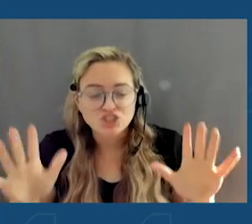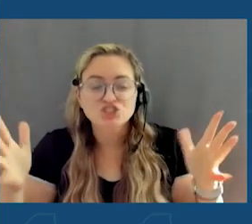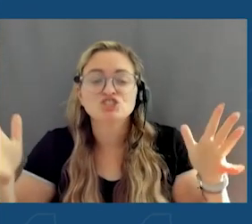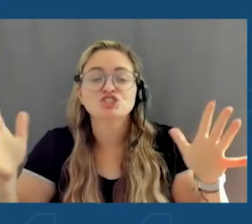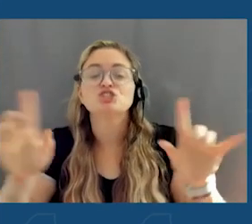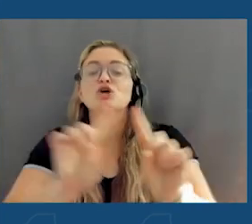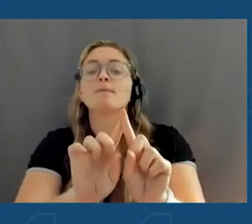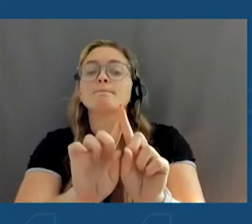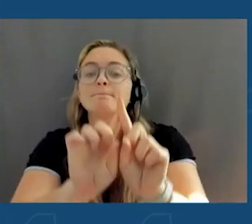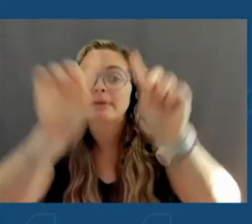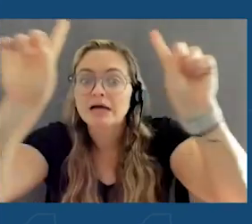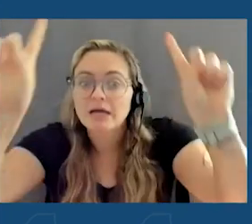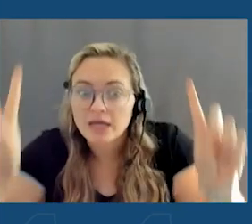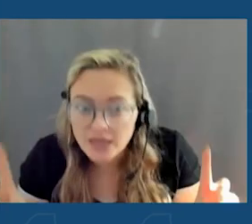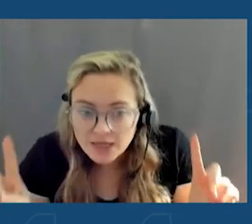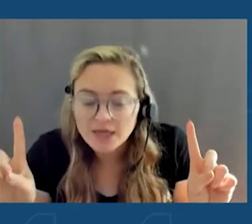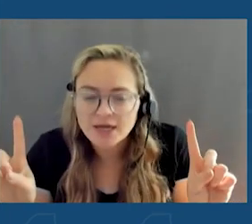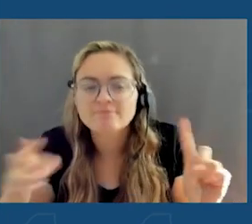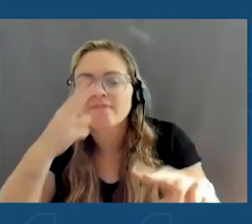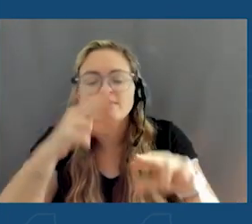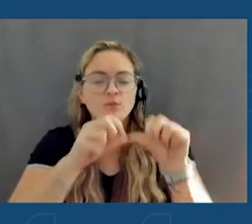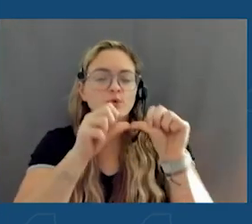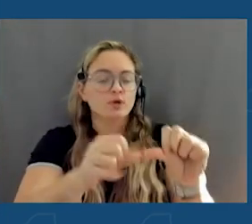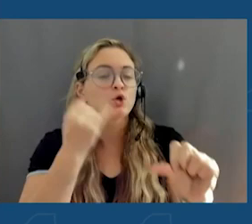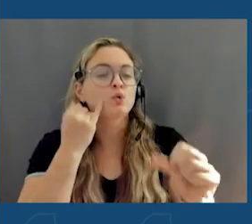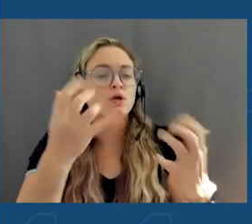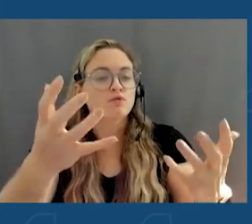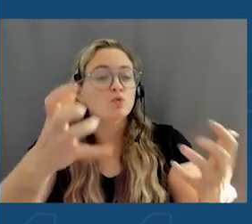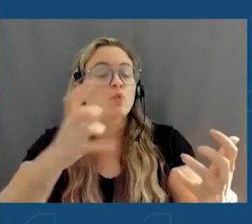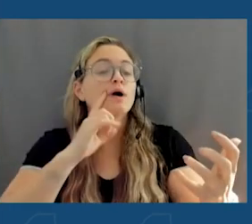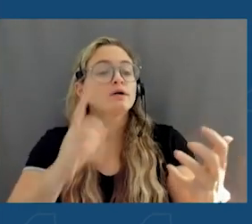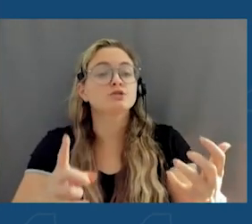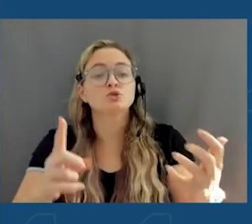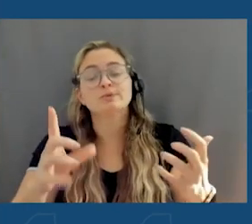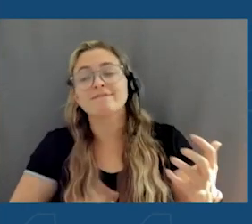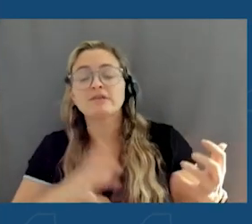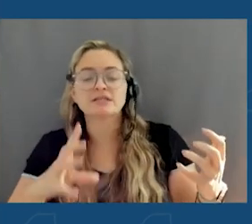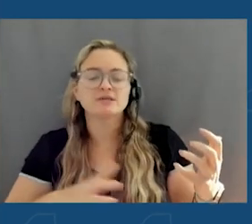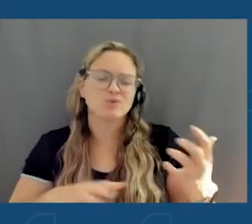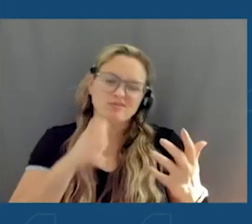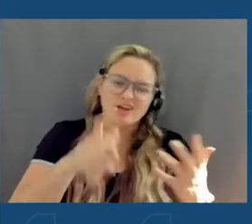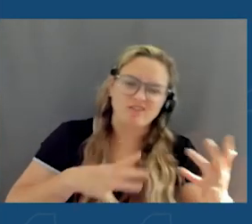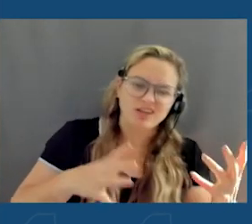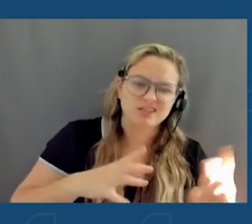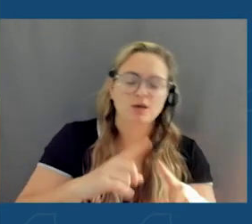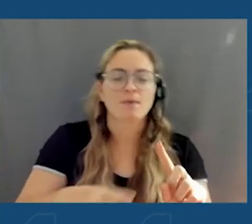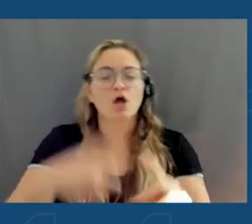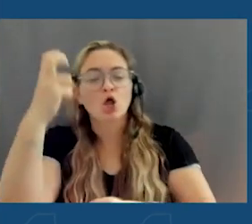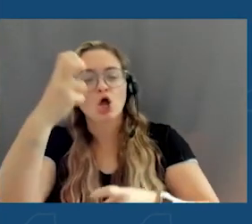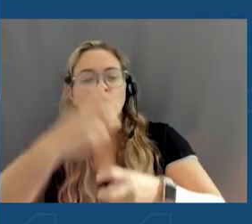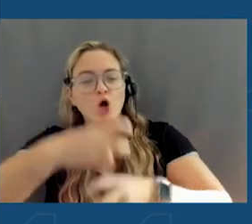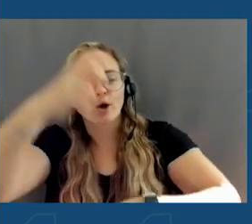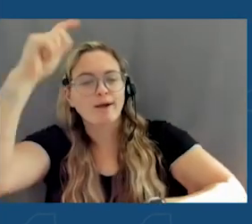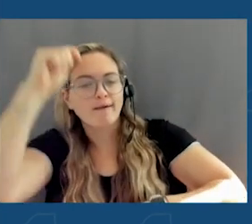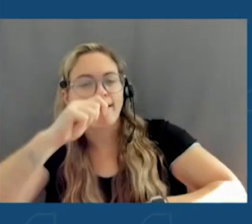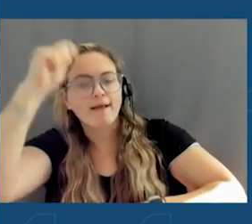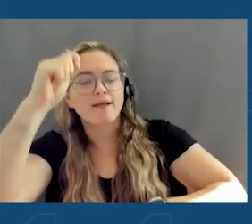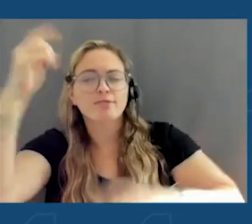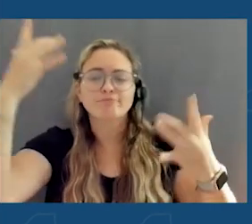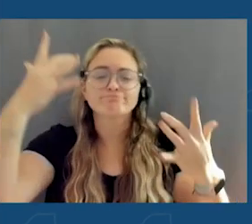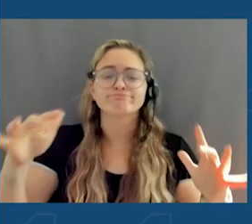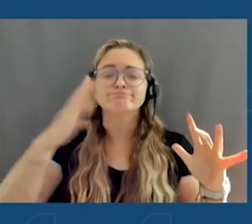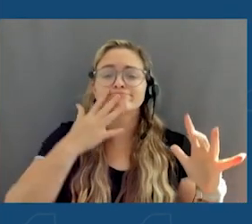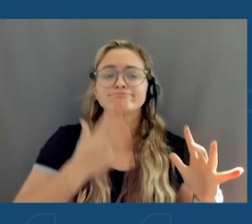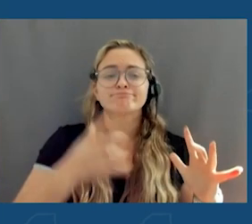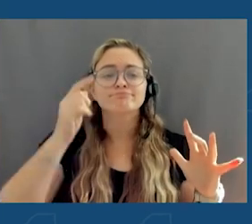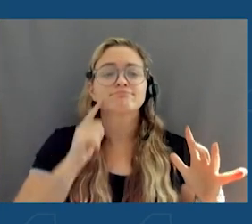fun continues. If you are interested in putting on a fancy, not that fancy, but a hard hat They're bright and colorful and say PTP,